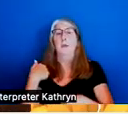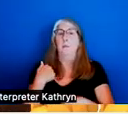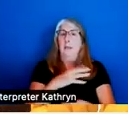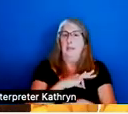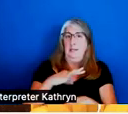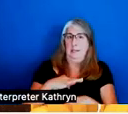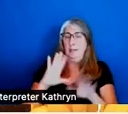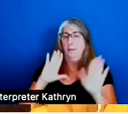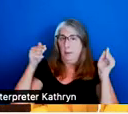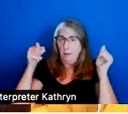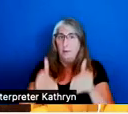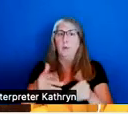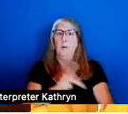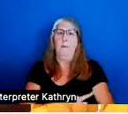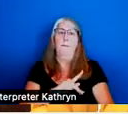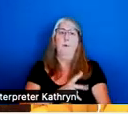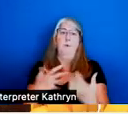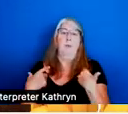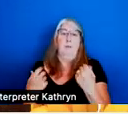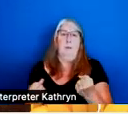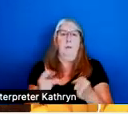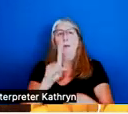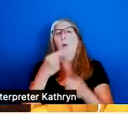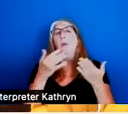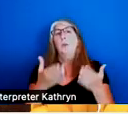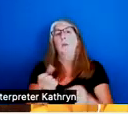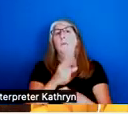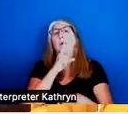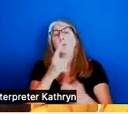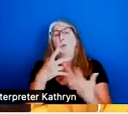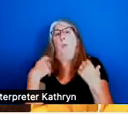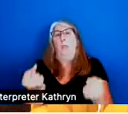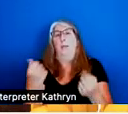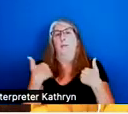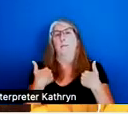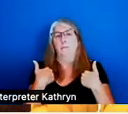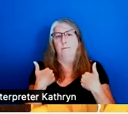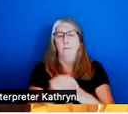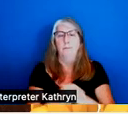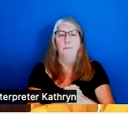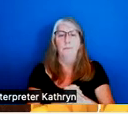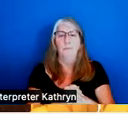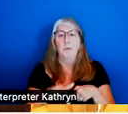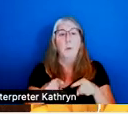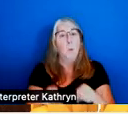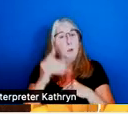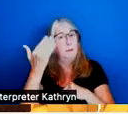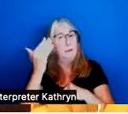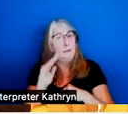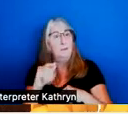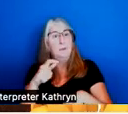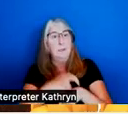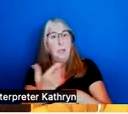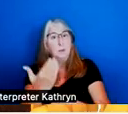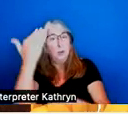in our personal well-being. It is the only way to ensure wellness. While this may seem